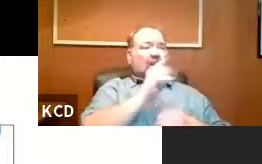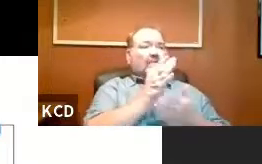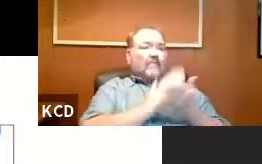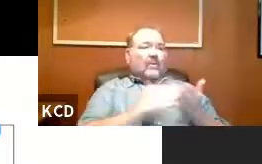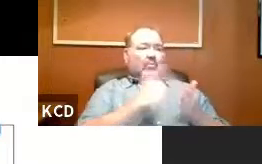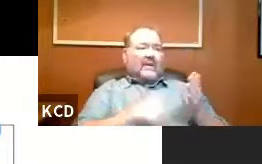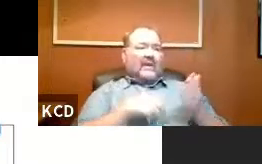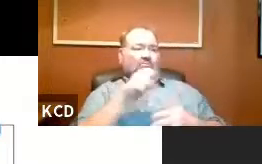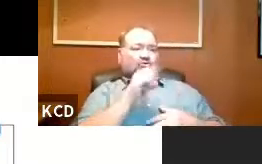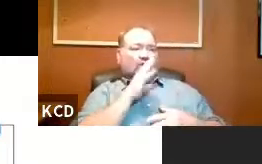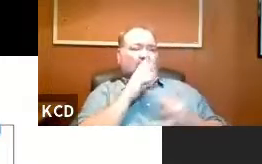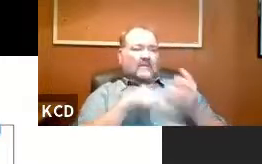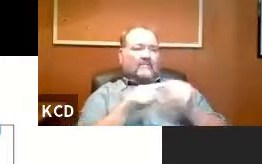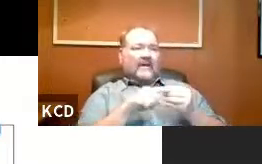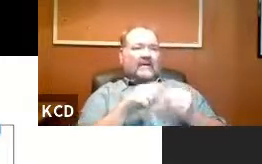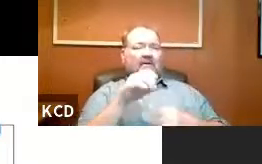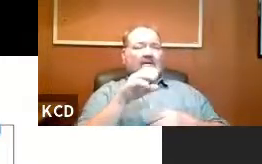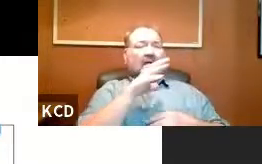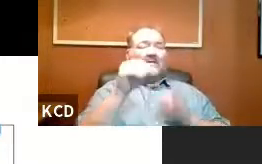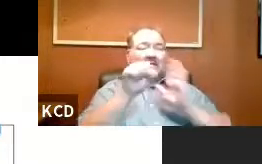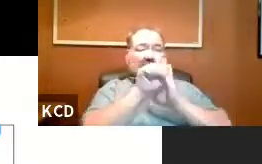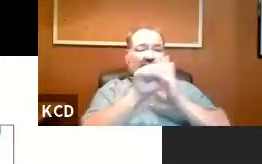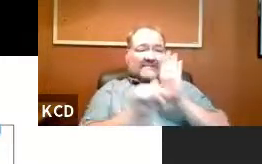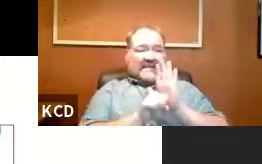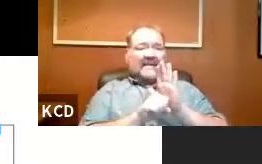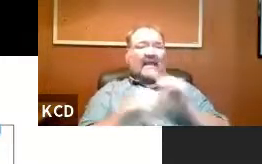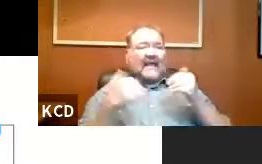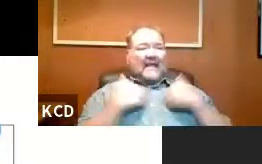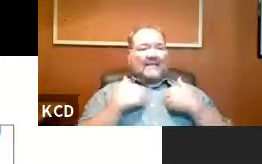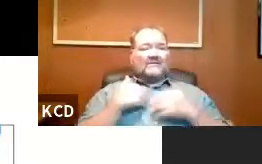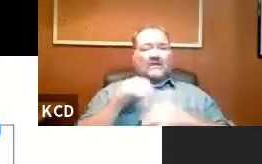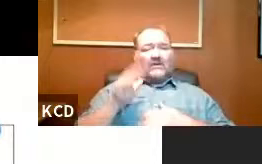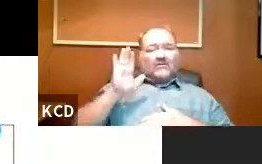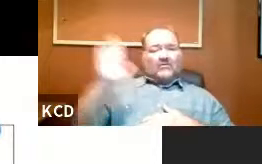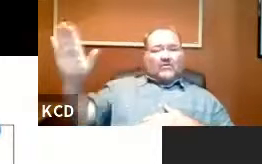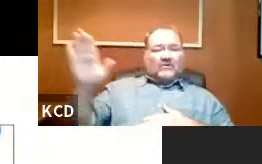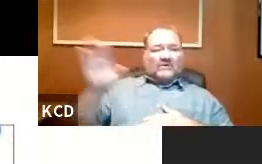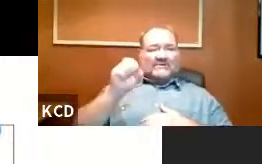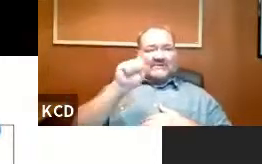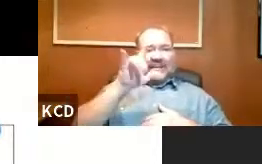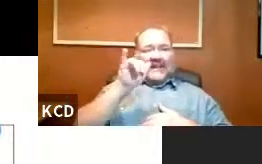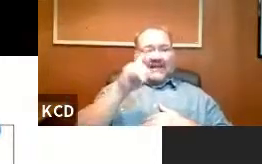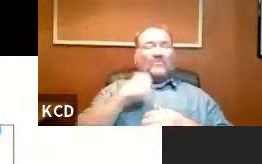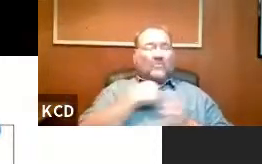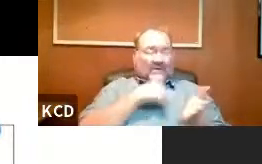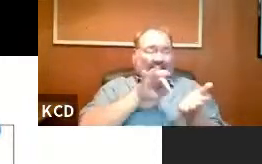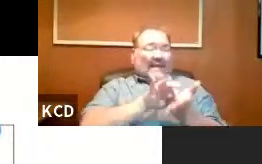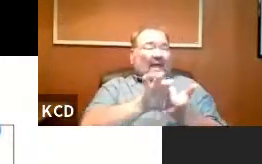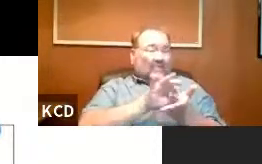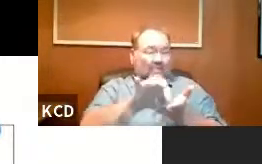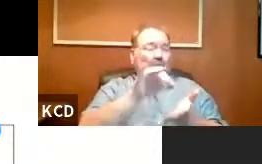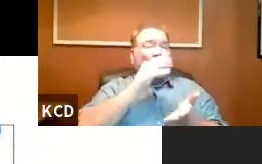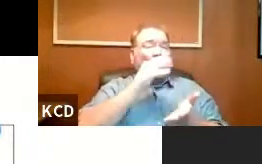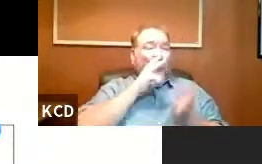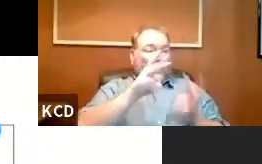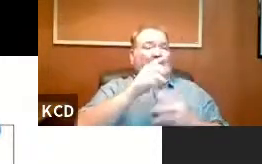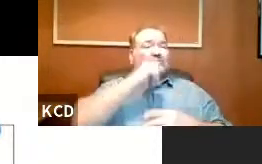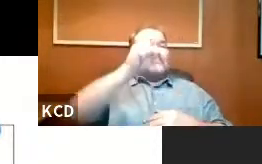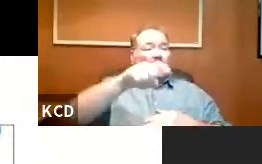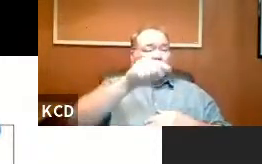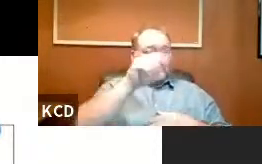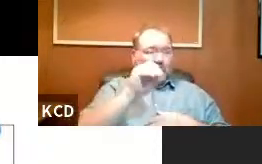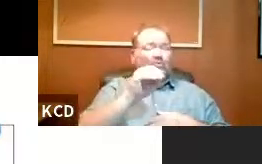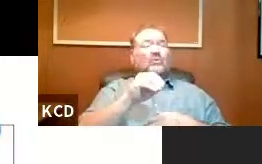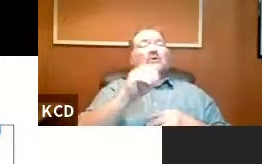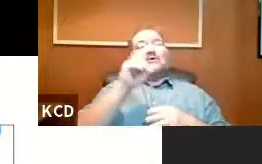I was talking about. So in our data, and the state has verified that we're counting the way we should as far as our local disease burden and all of